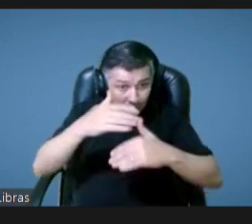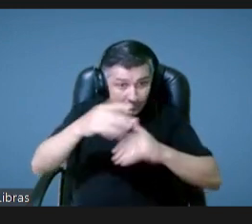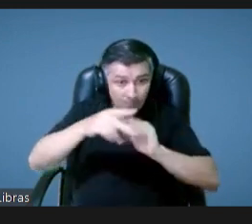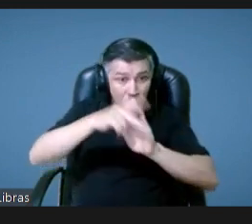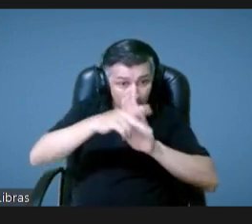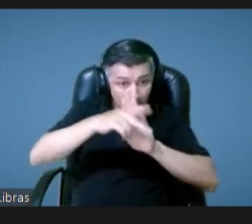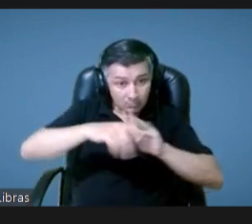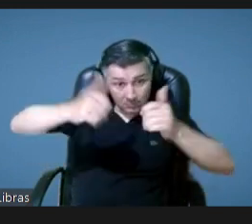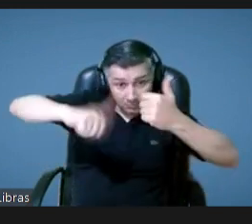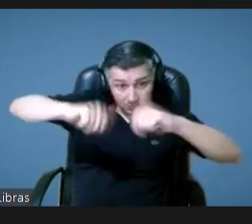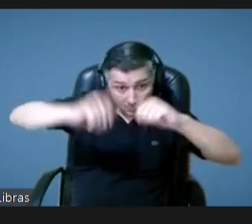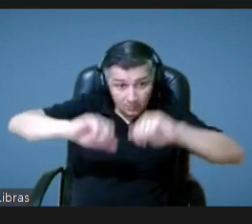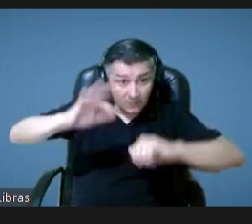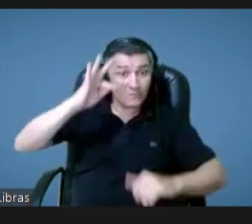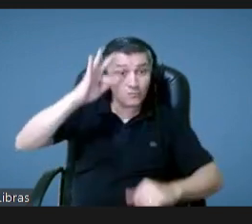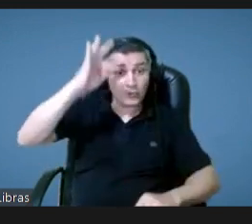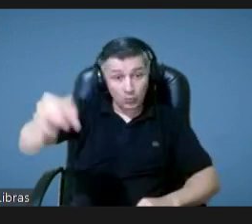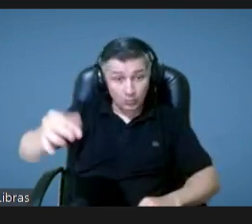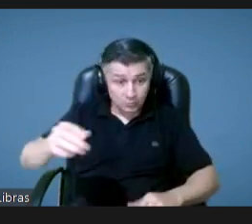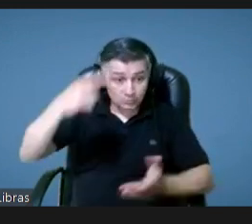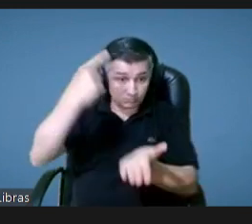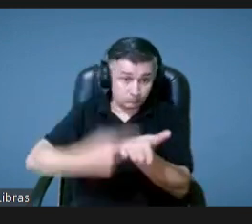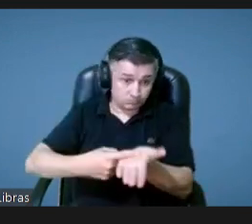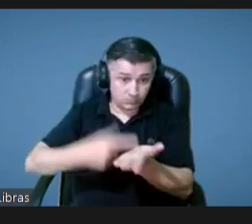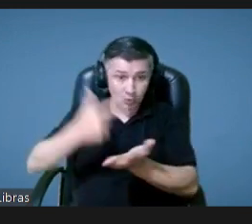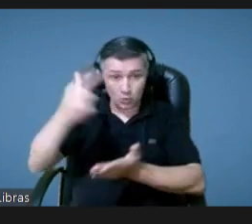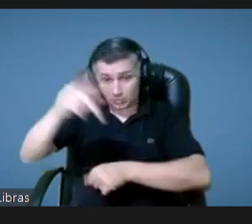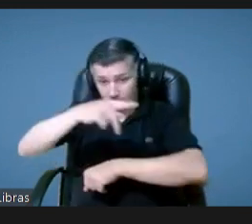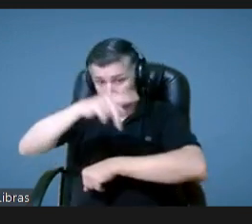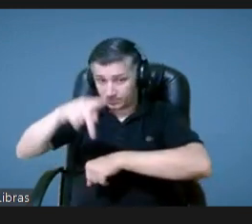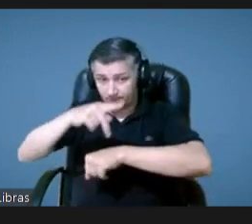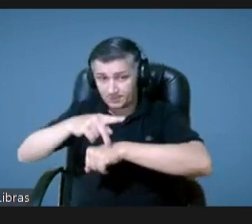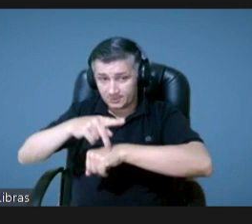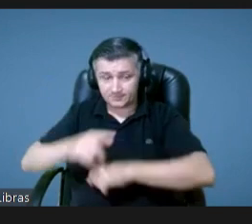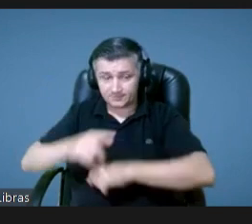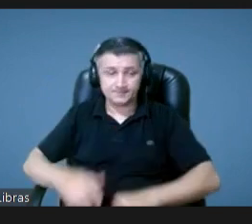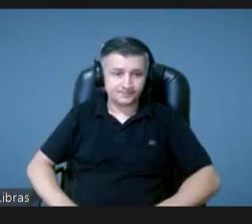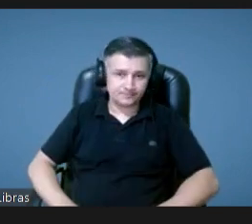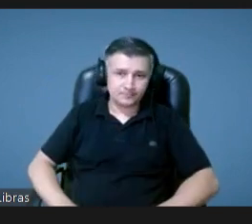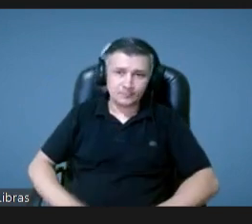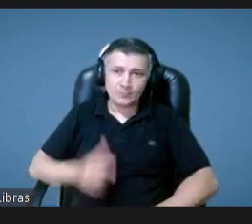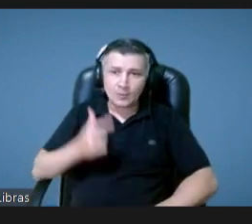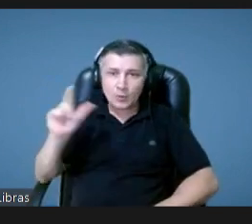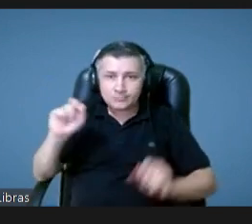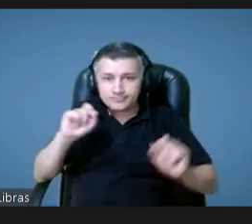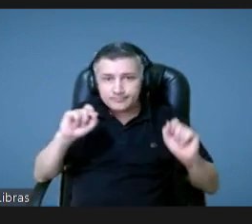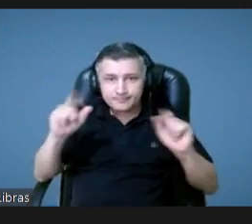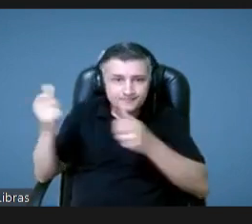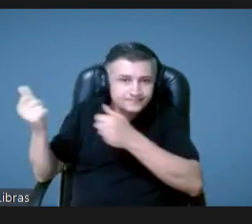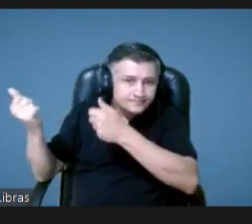operations that are now under study in other countries.